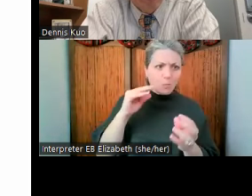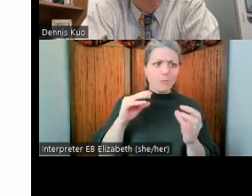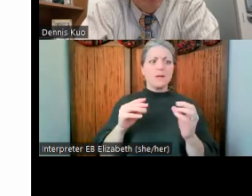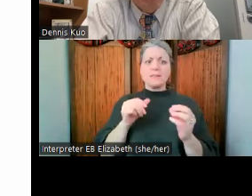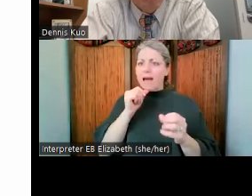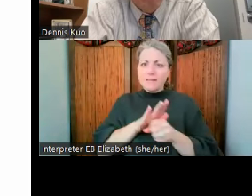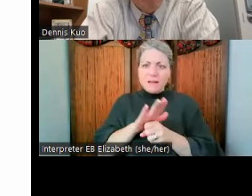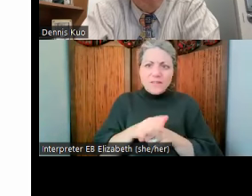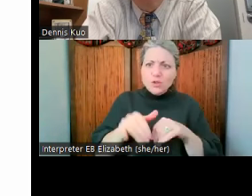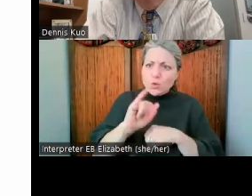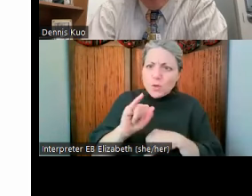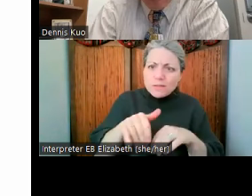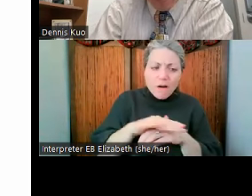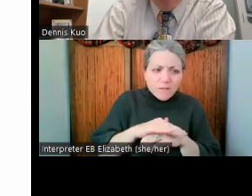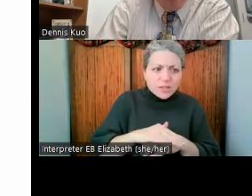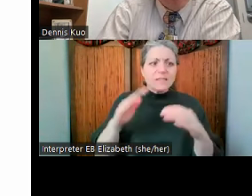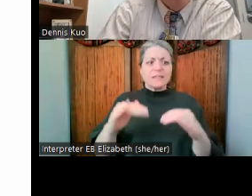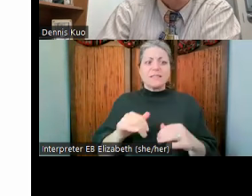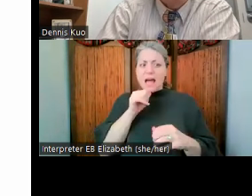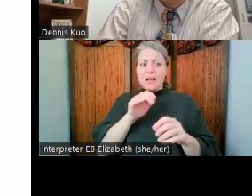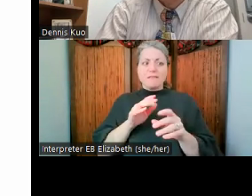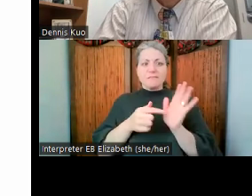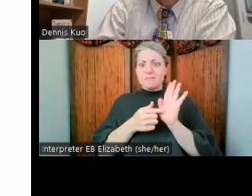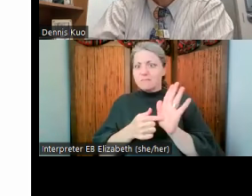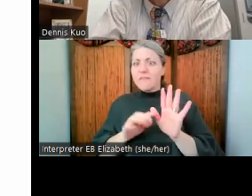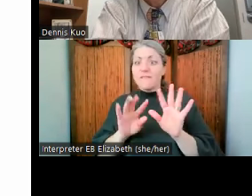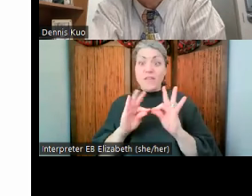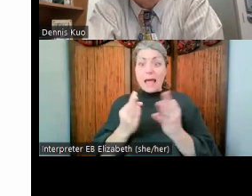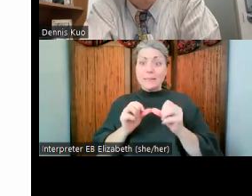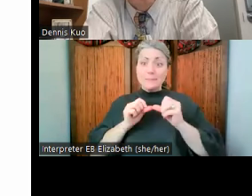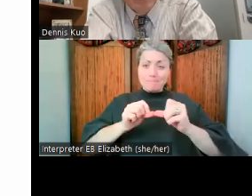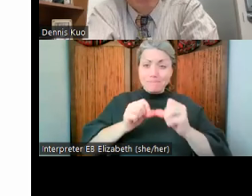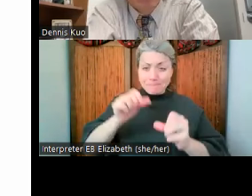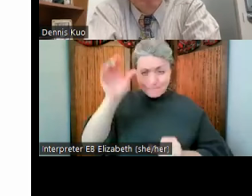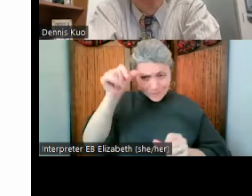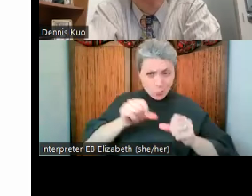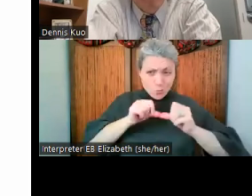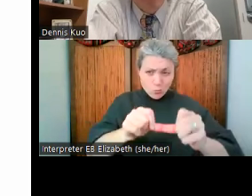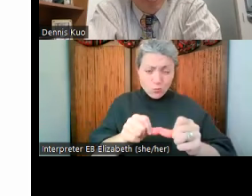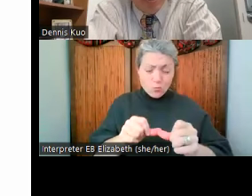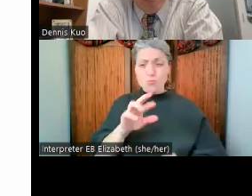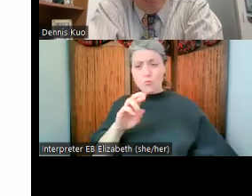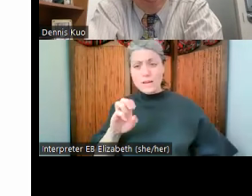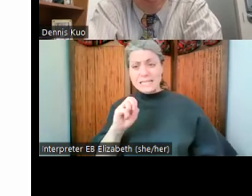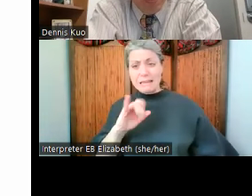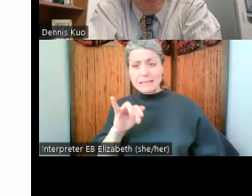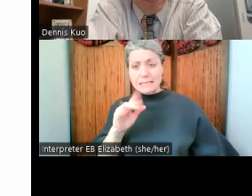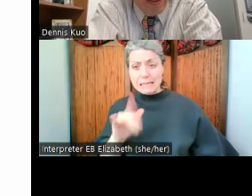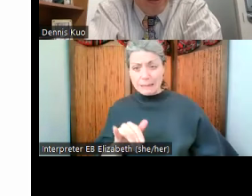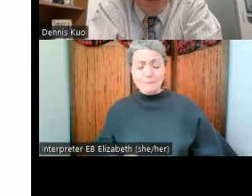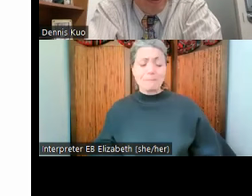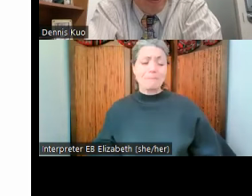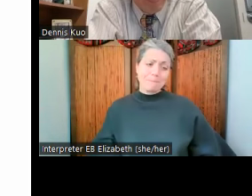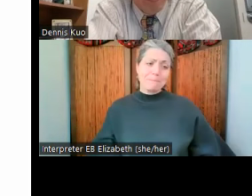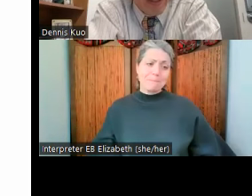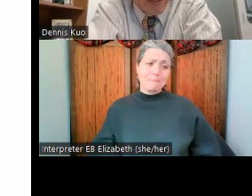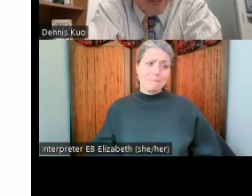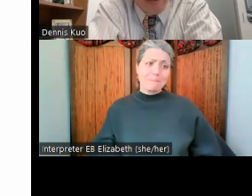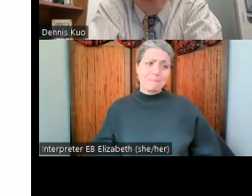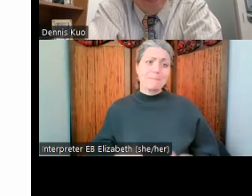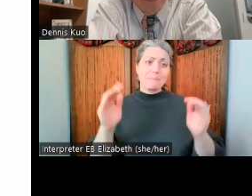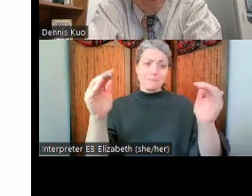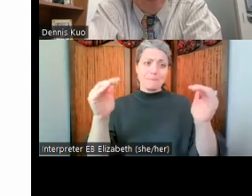and they don't demonstrate family resiliency. The Blueprint for Change for Children Youth with Special Healthcare Needs